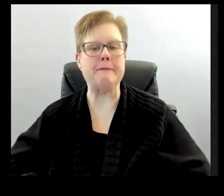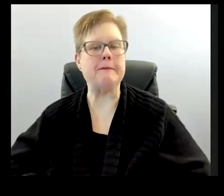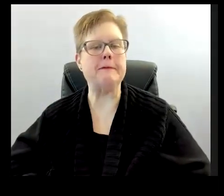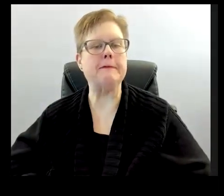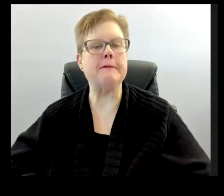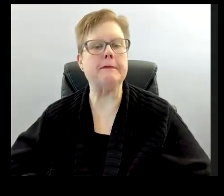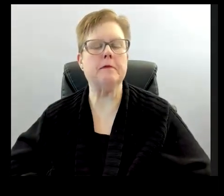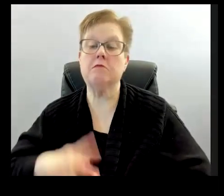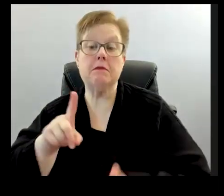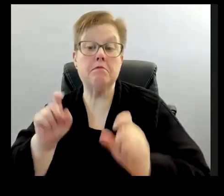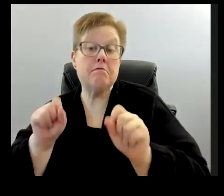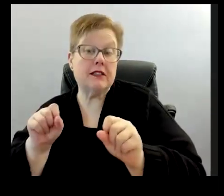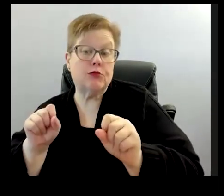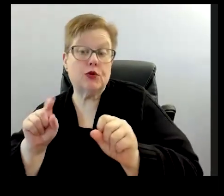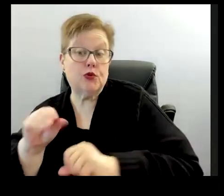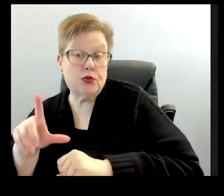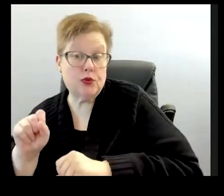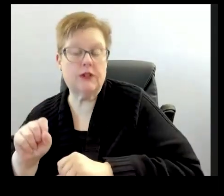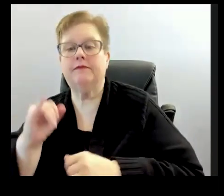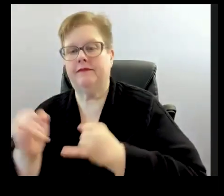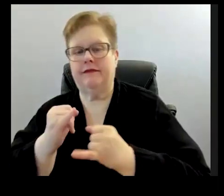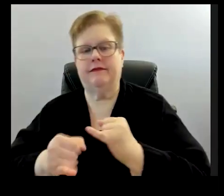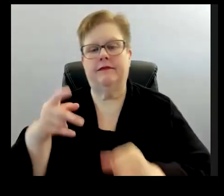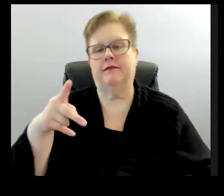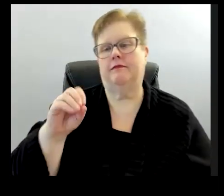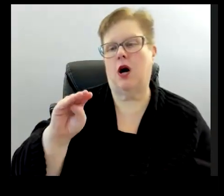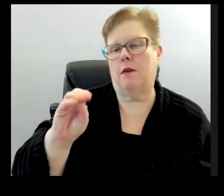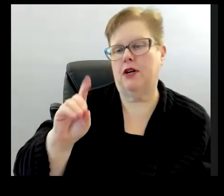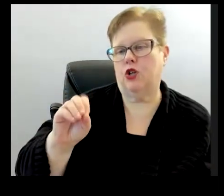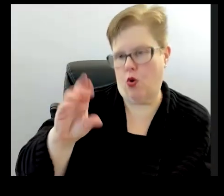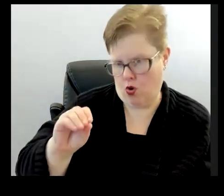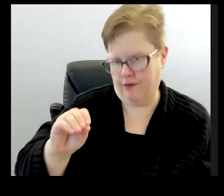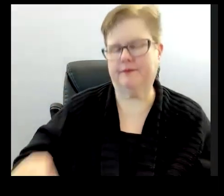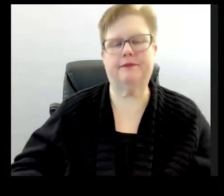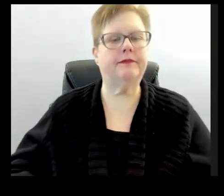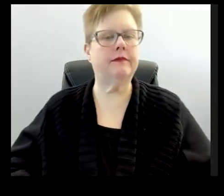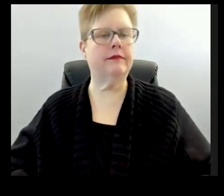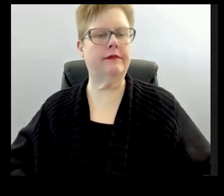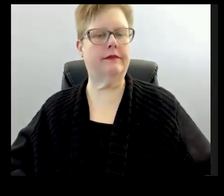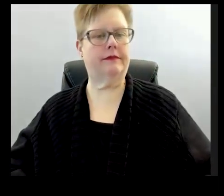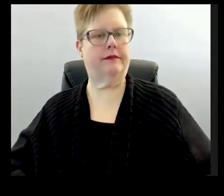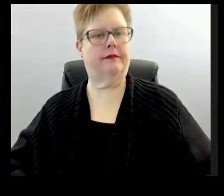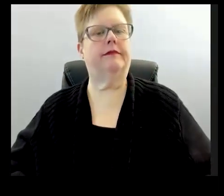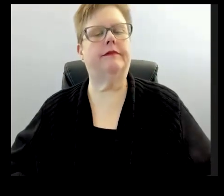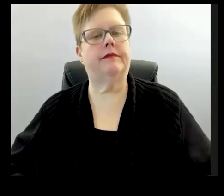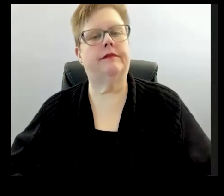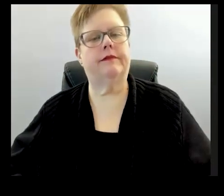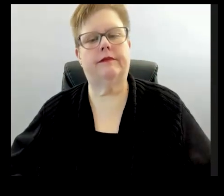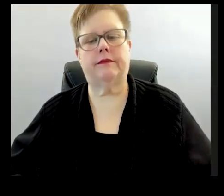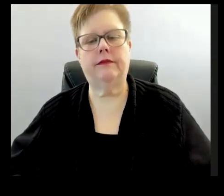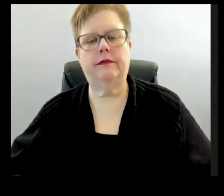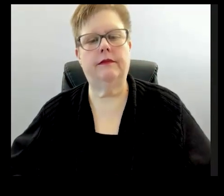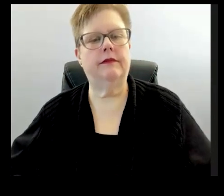all potential tools. Lastly, Pomodoro. That's come up a couple of times. And I want to show